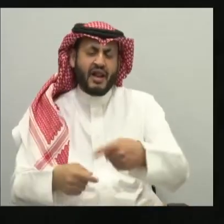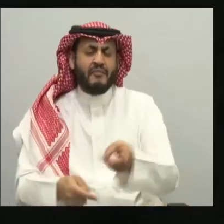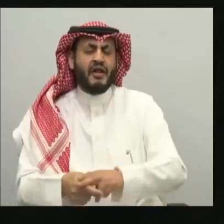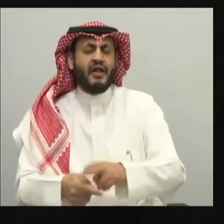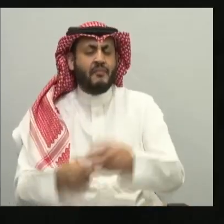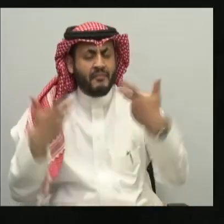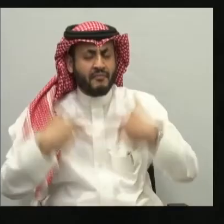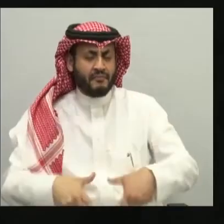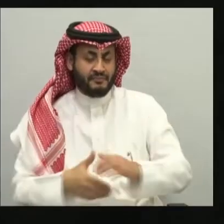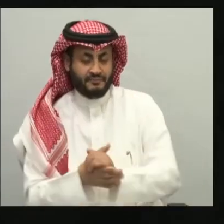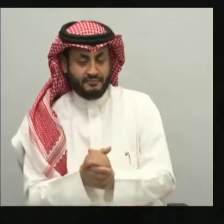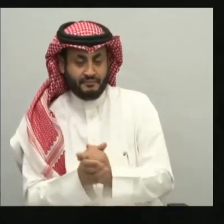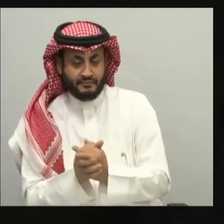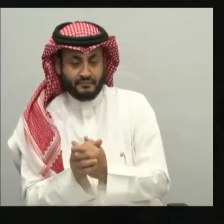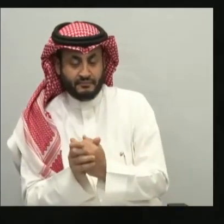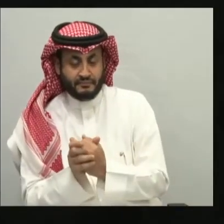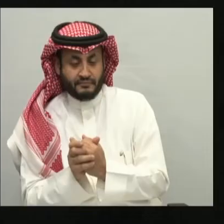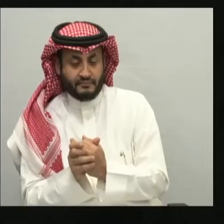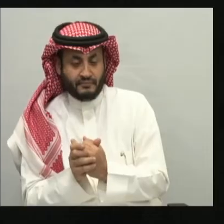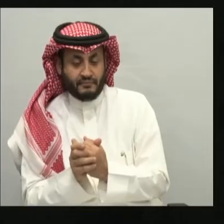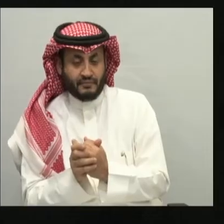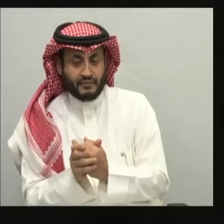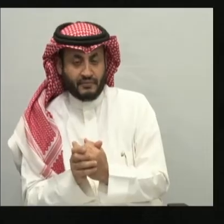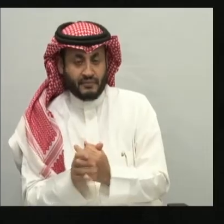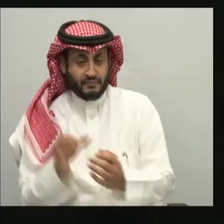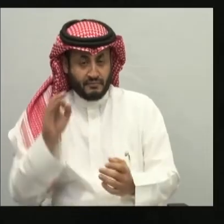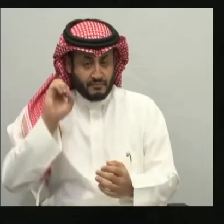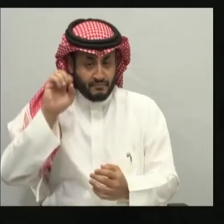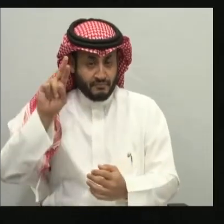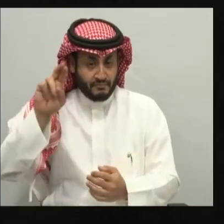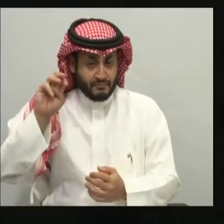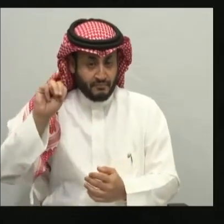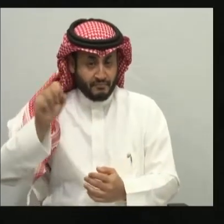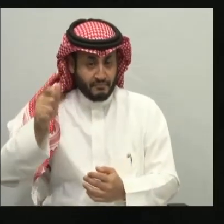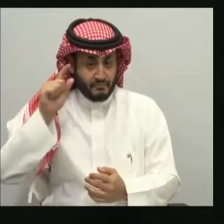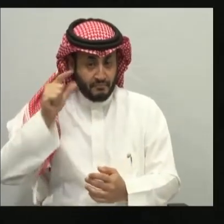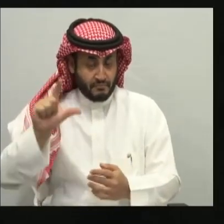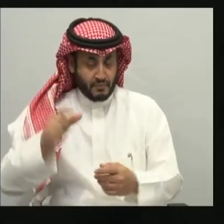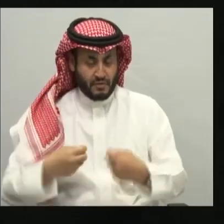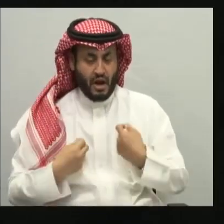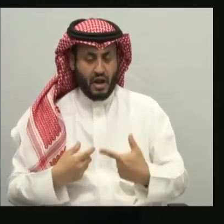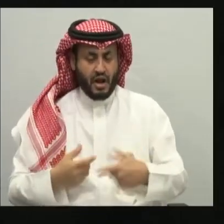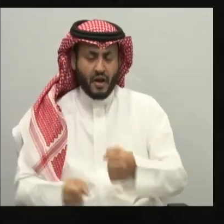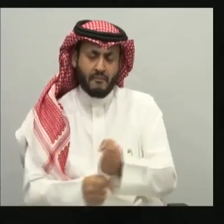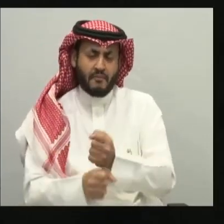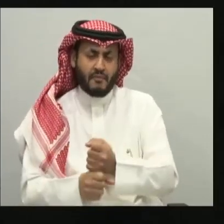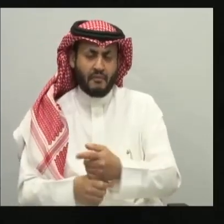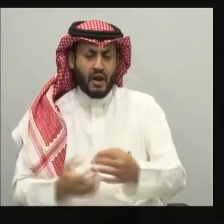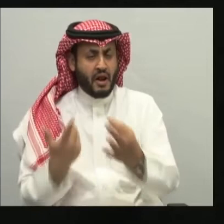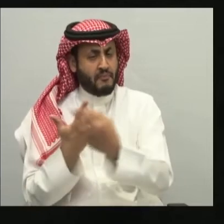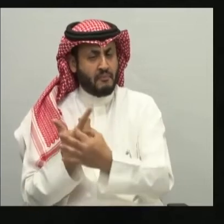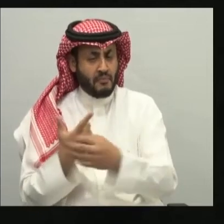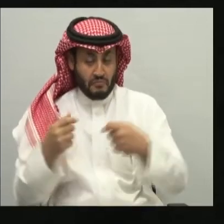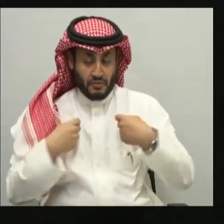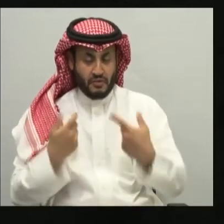out? Or is it formal, the kind of clothes that you wear when you're going to your job or you're going to a ceremony or a